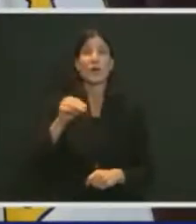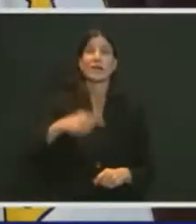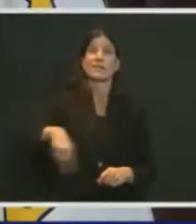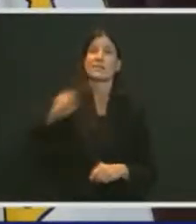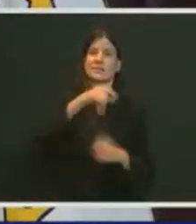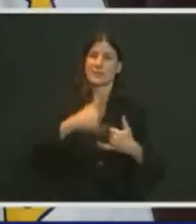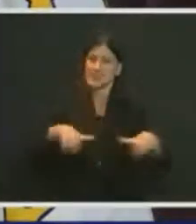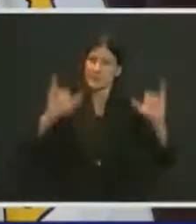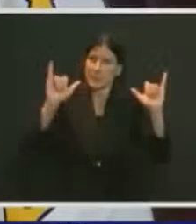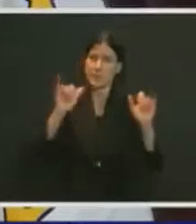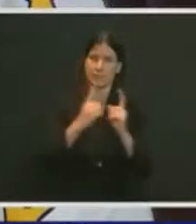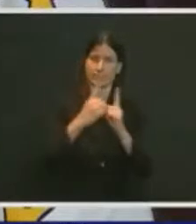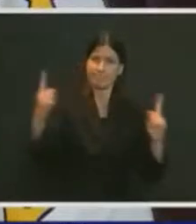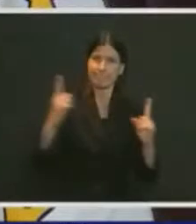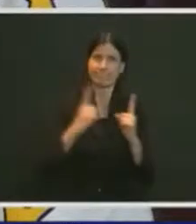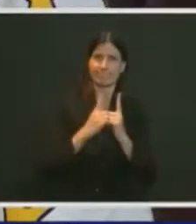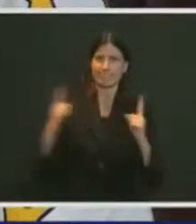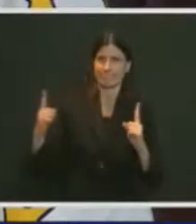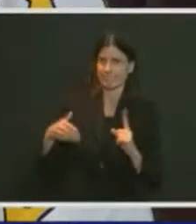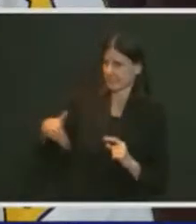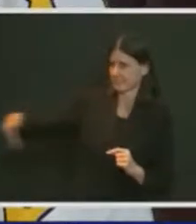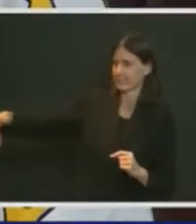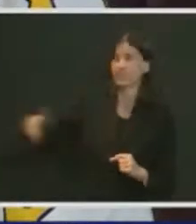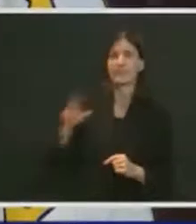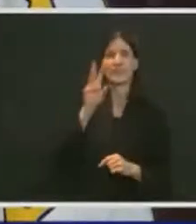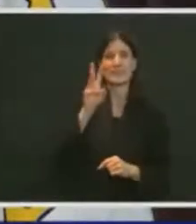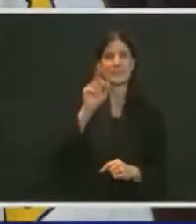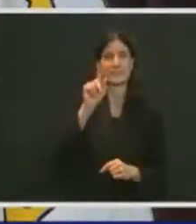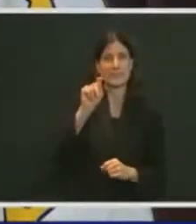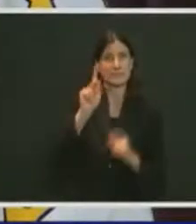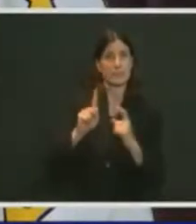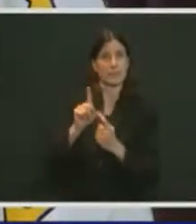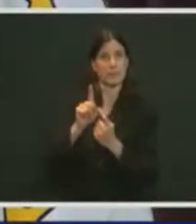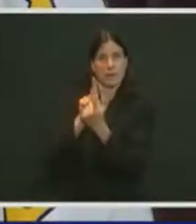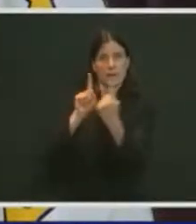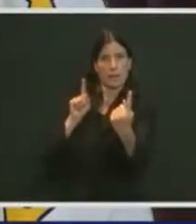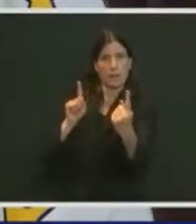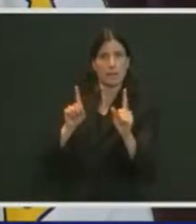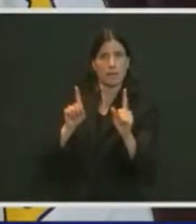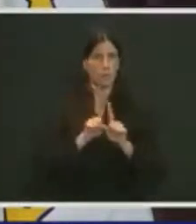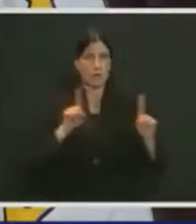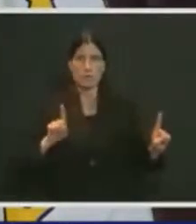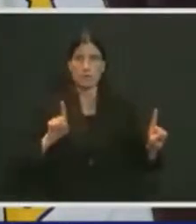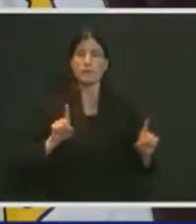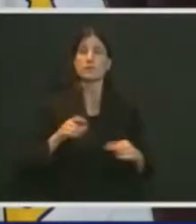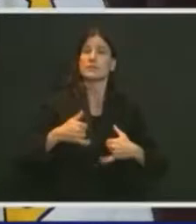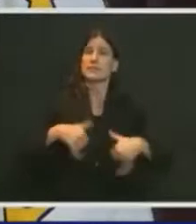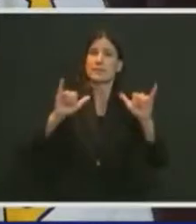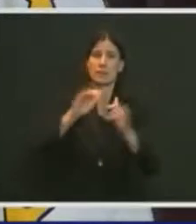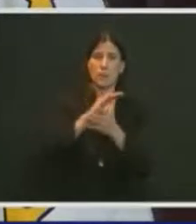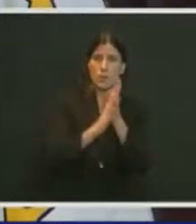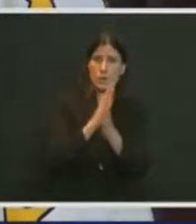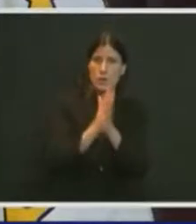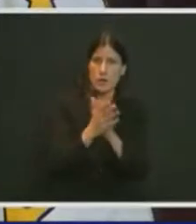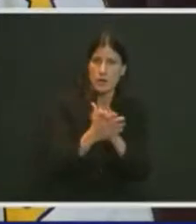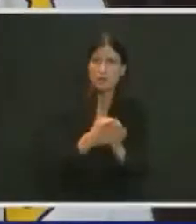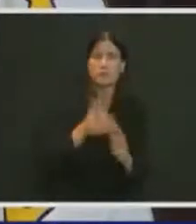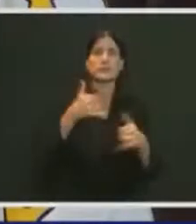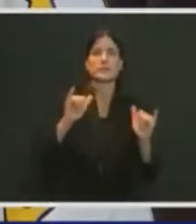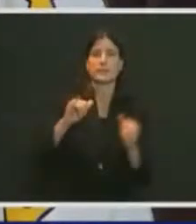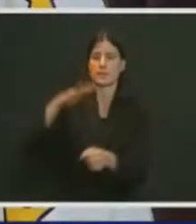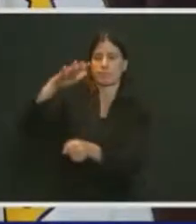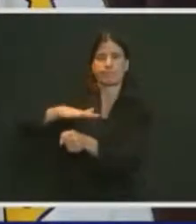yourself and others in public is important. Being able to wash your hands, use hand sanitizer regularly